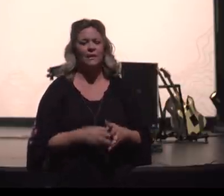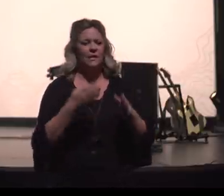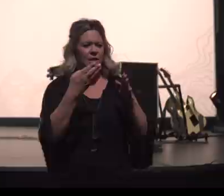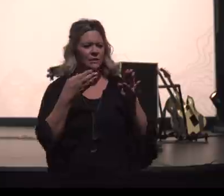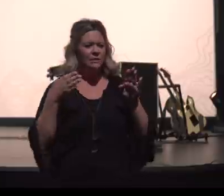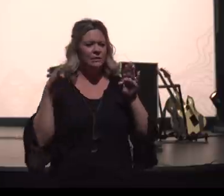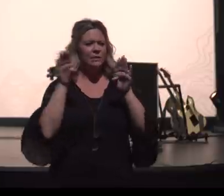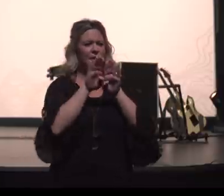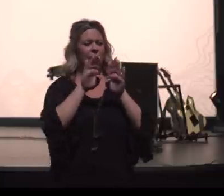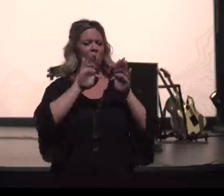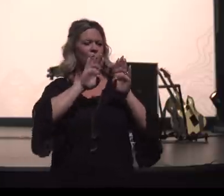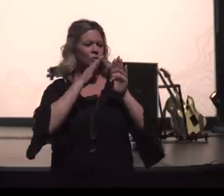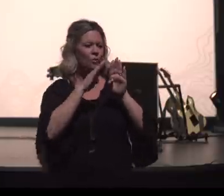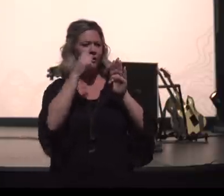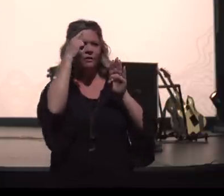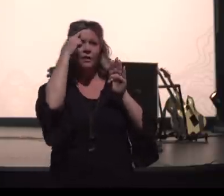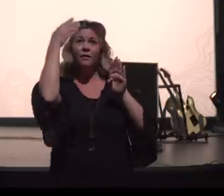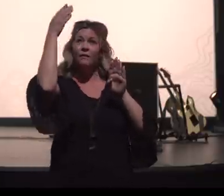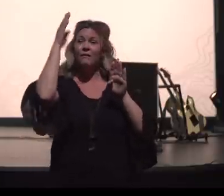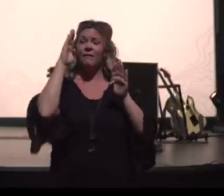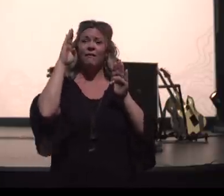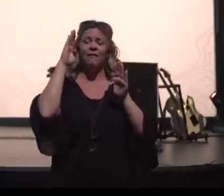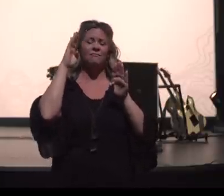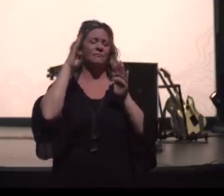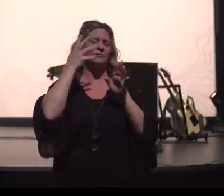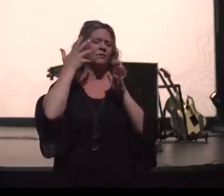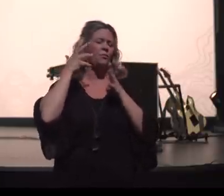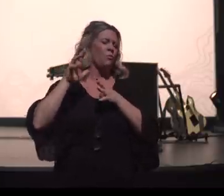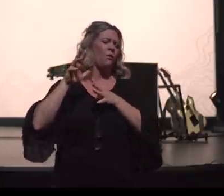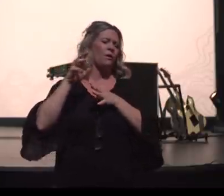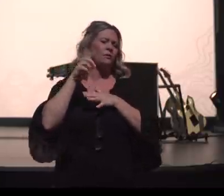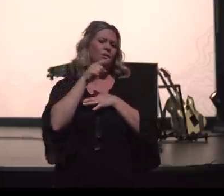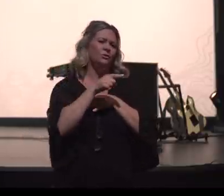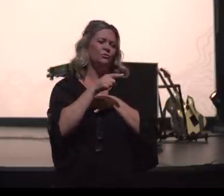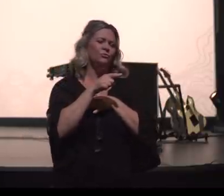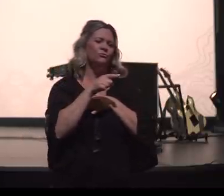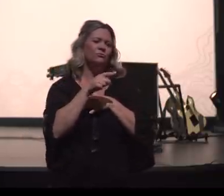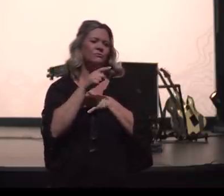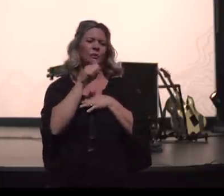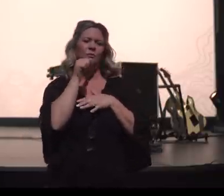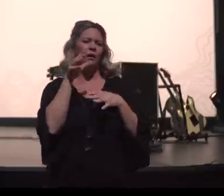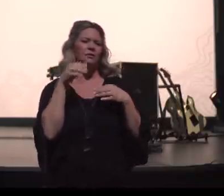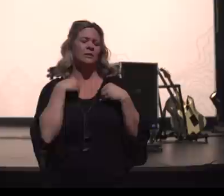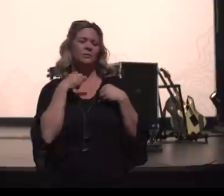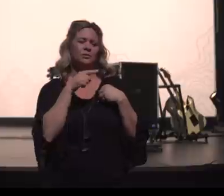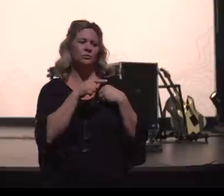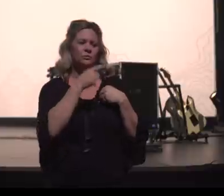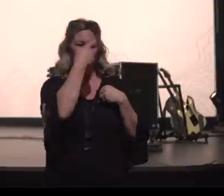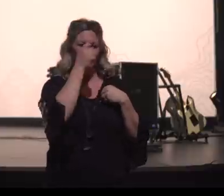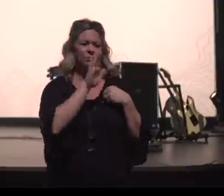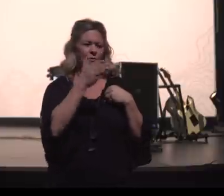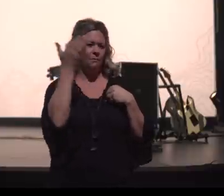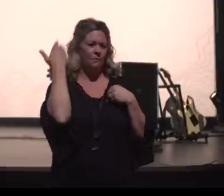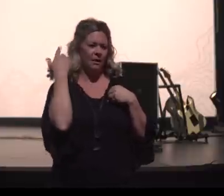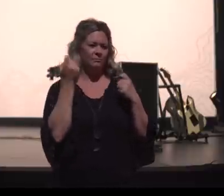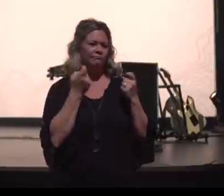The slam door is thinking God's ashamed of you and won't accept you because of your past.